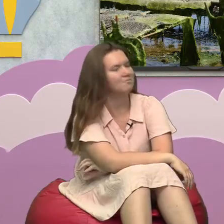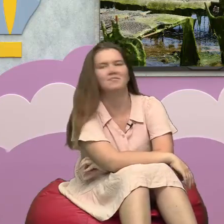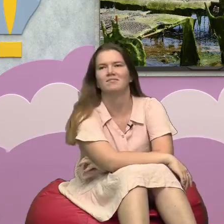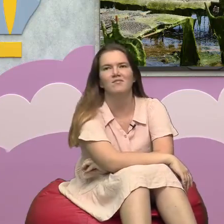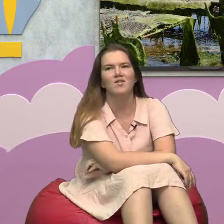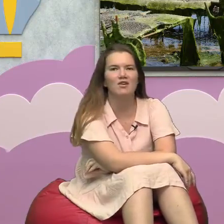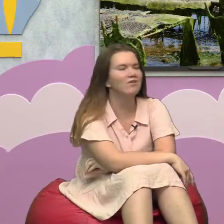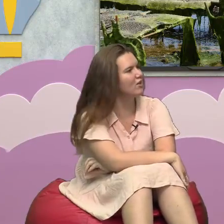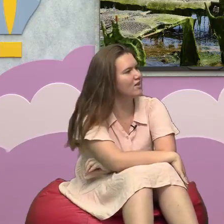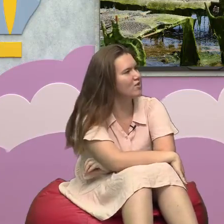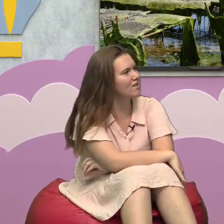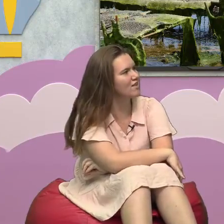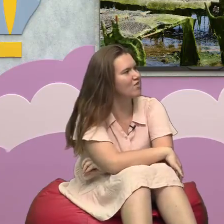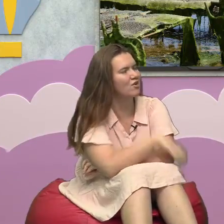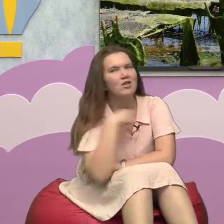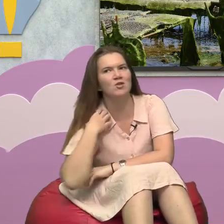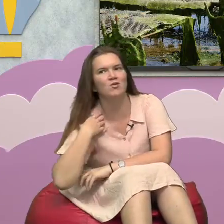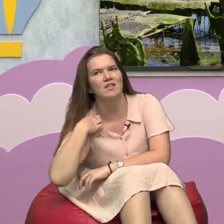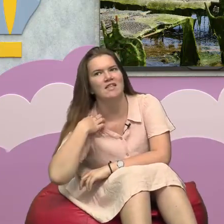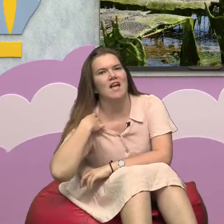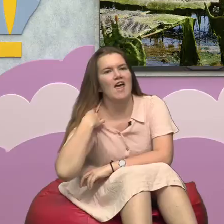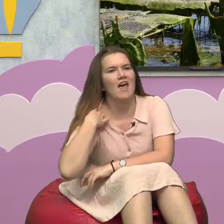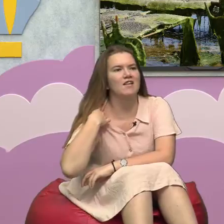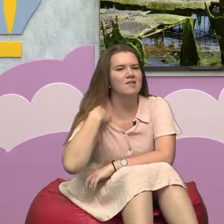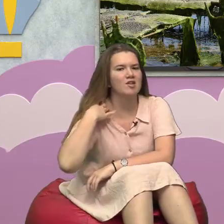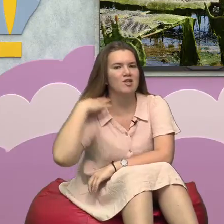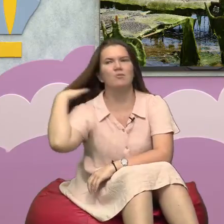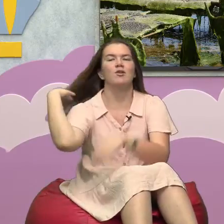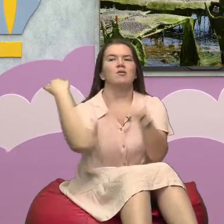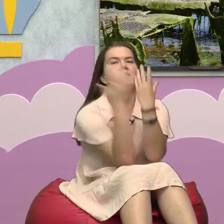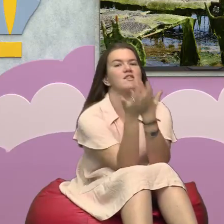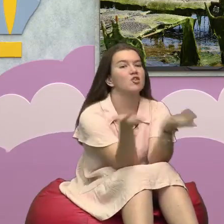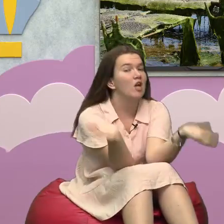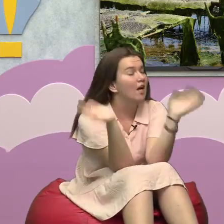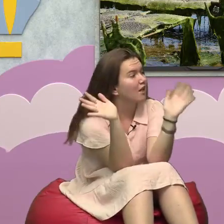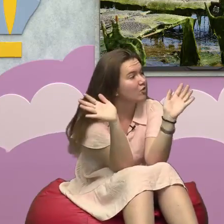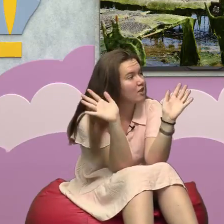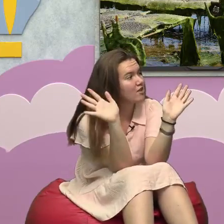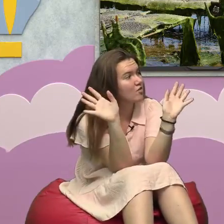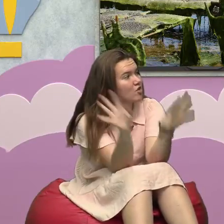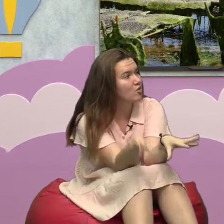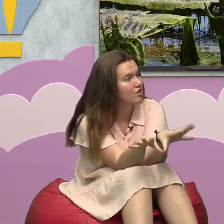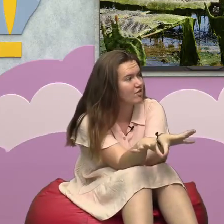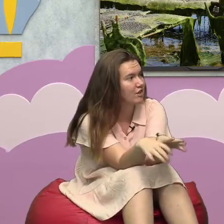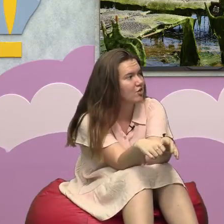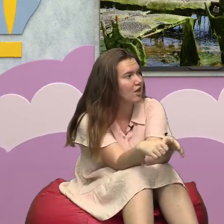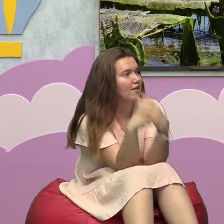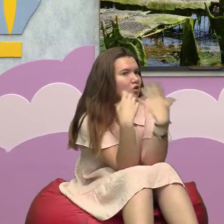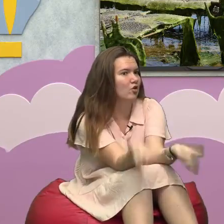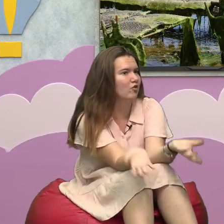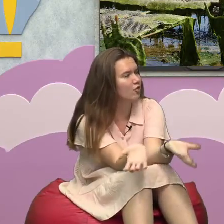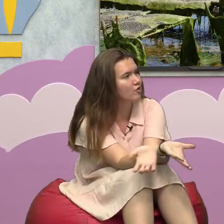hydroponics farming. Oh, I got it right. Interesting. It's very new. Yeah. And especially we know Namibia is a dry country, so the soil's